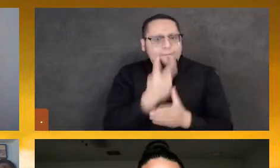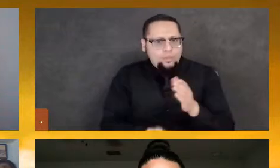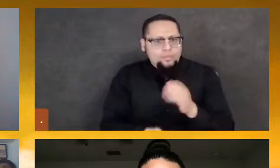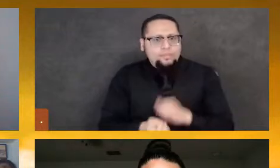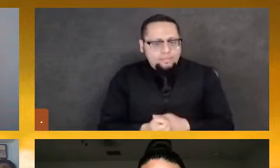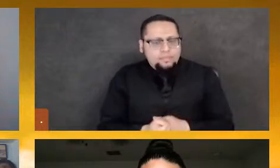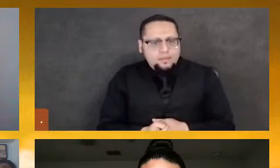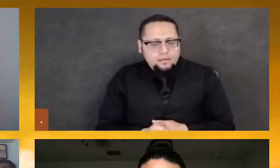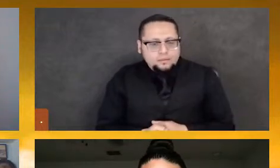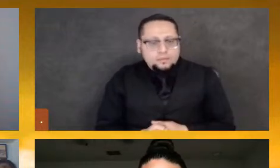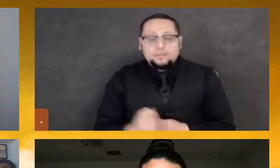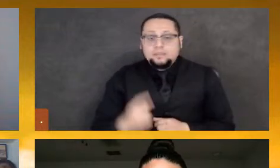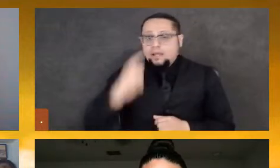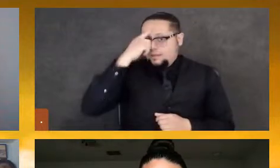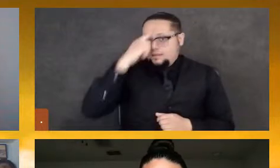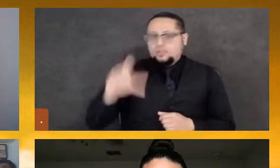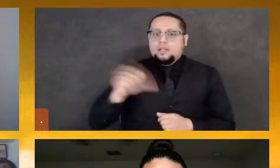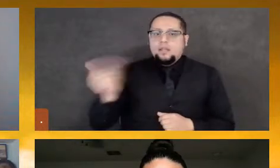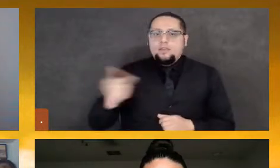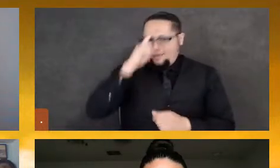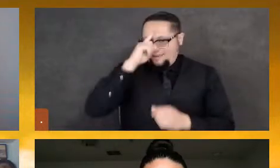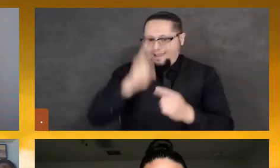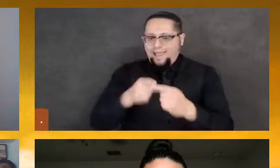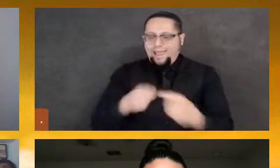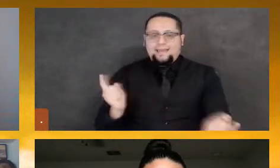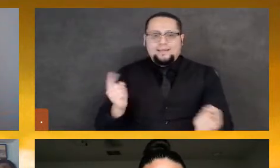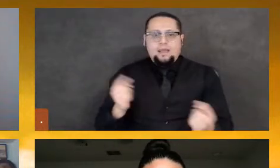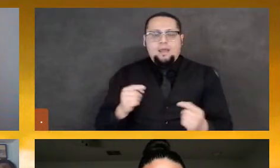there was another anti-Black statement that I heard